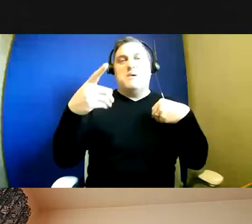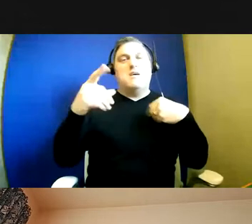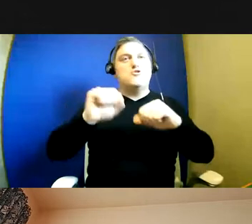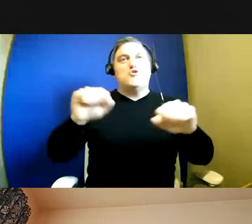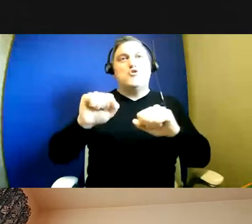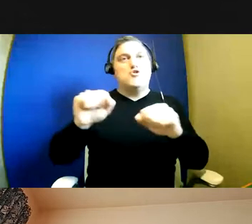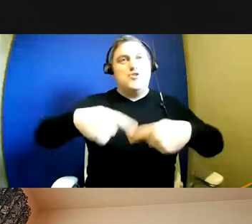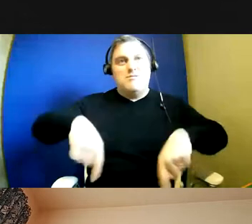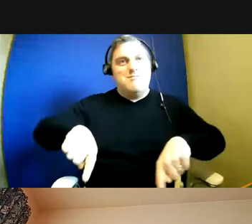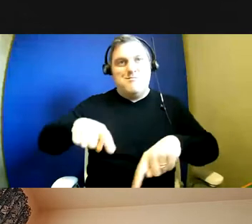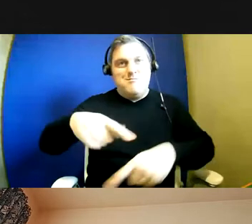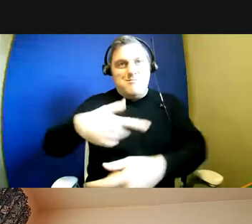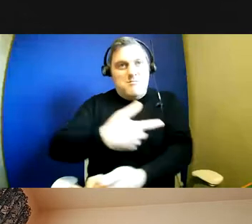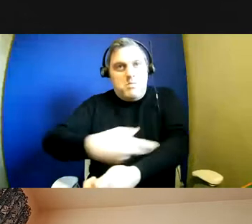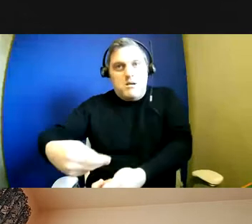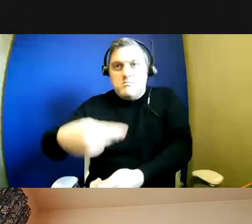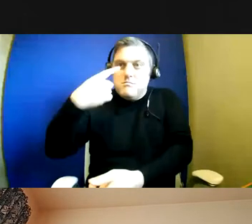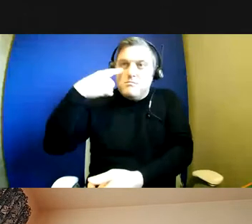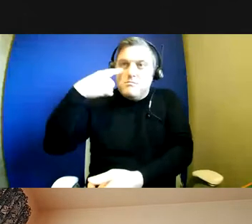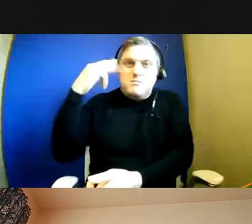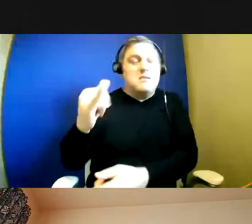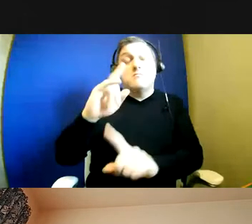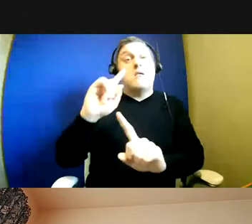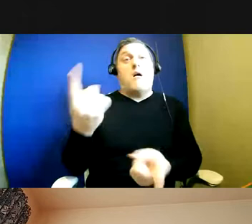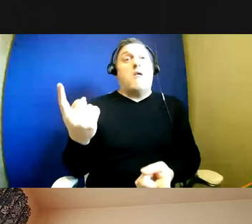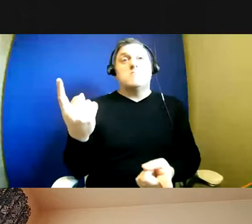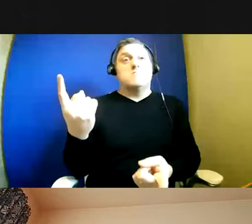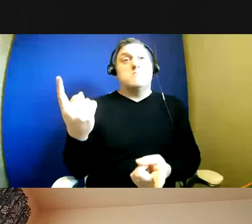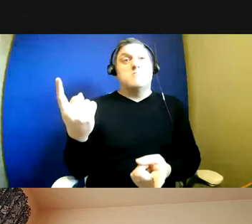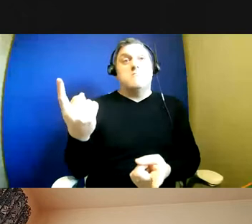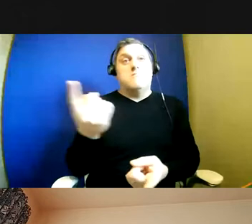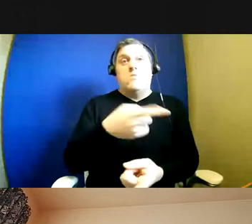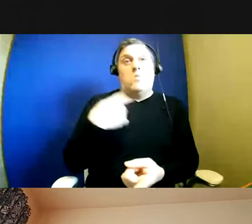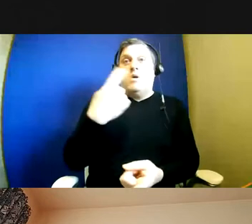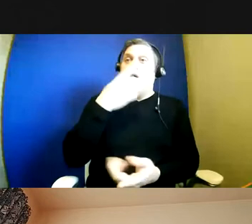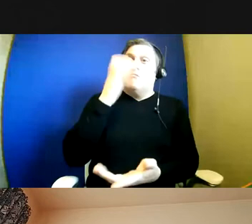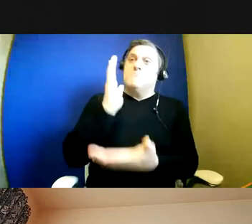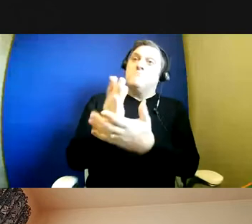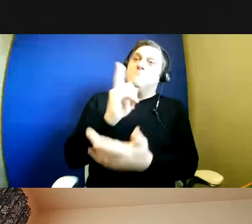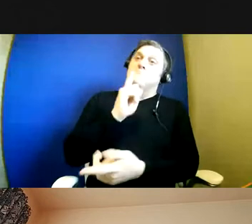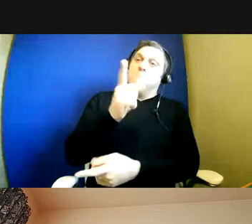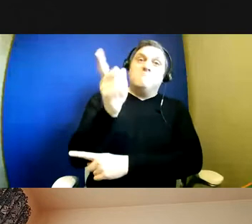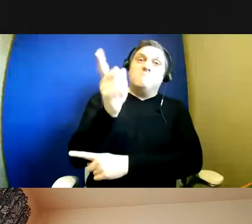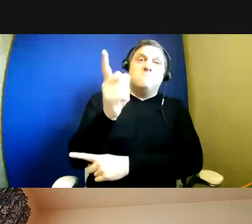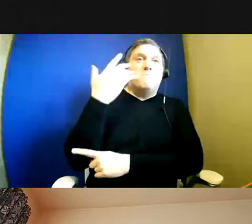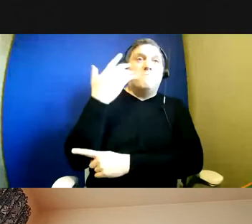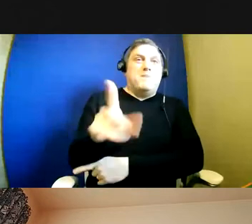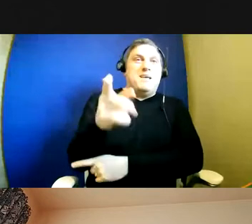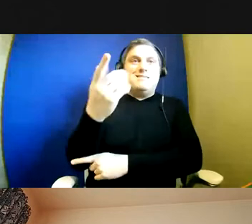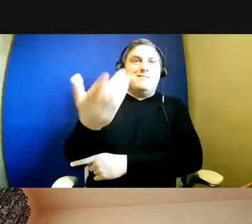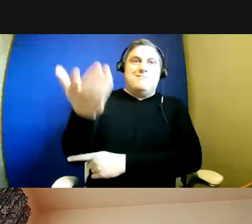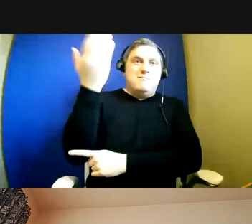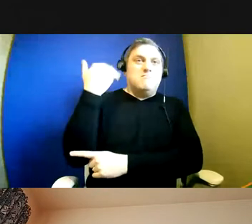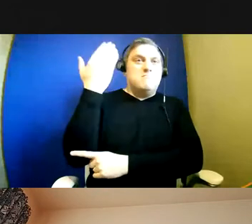so GPs will not be able to organise a test as it stands to sort of confirm